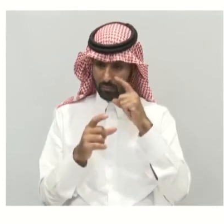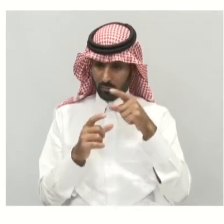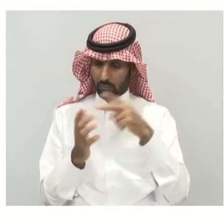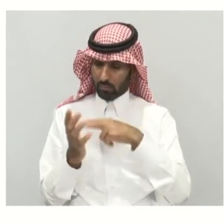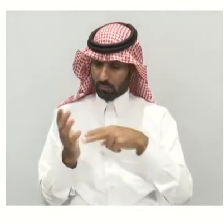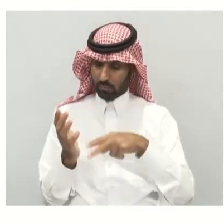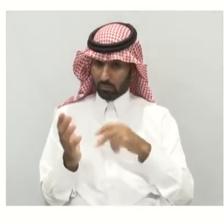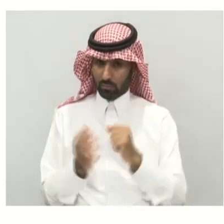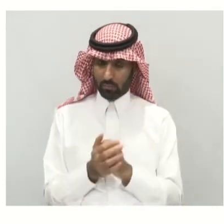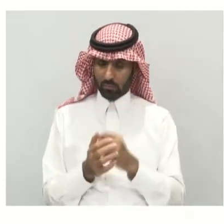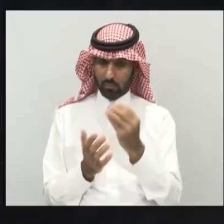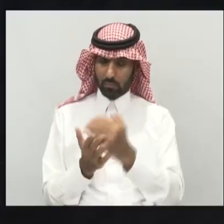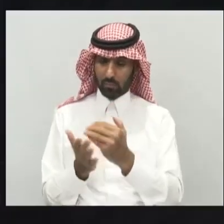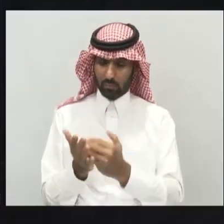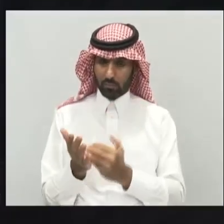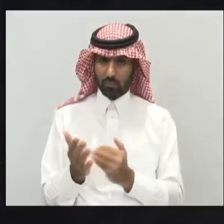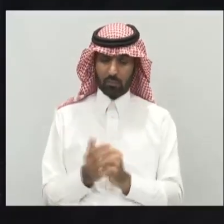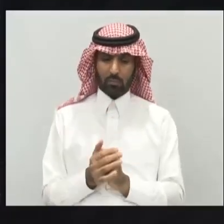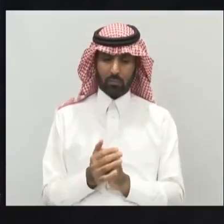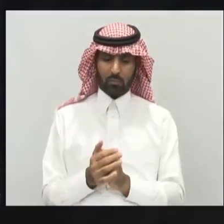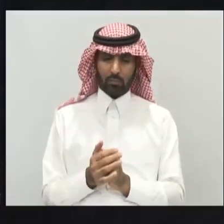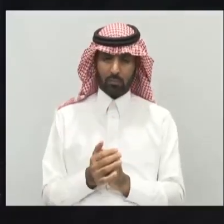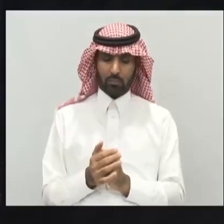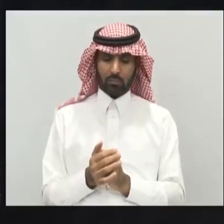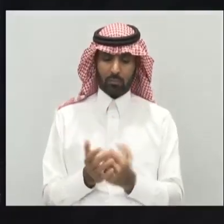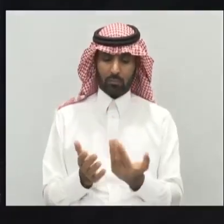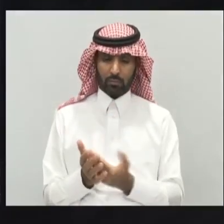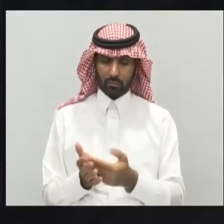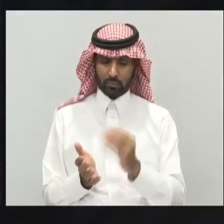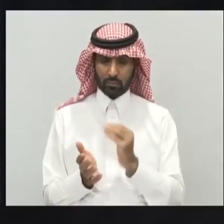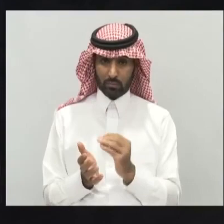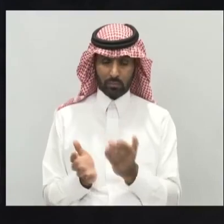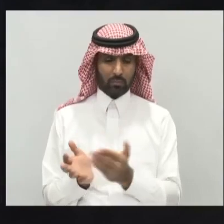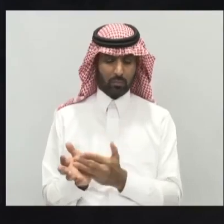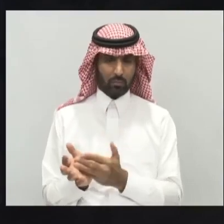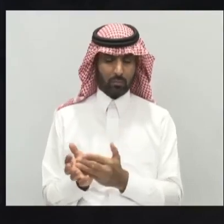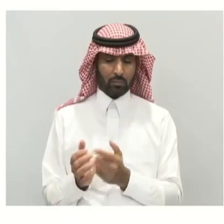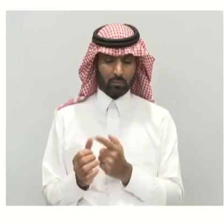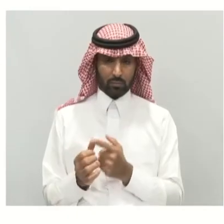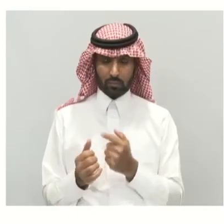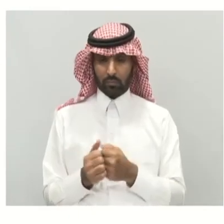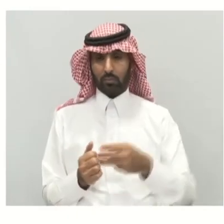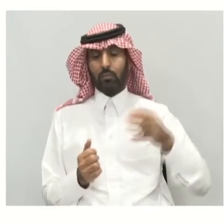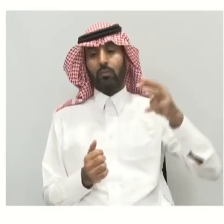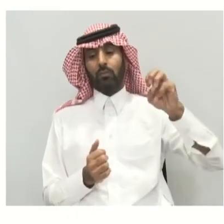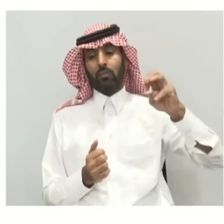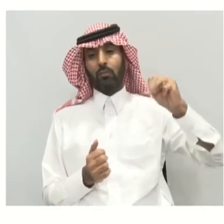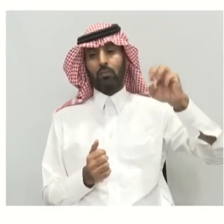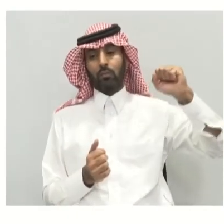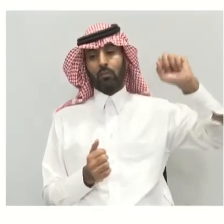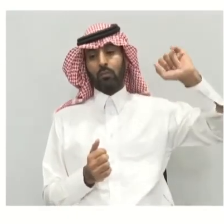read it, take your time, fill in the table and let's see the answers together. So for Mitch, the kind of adventure, he did